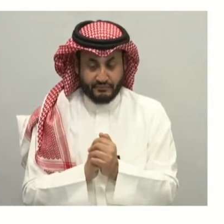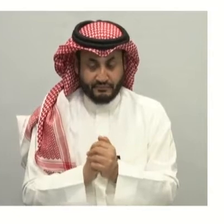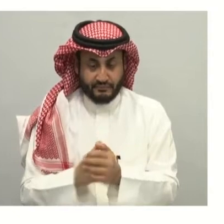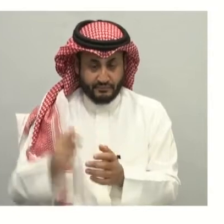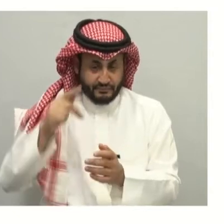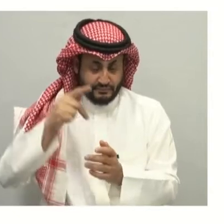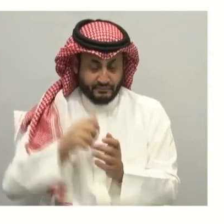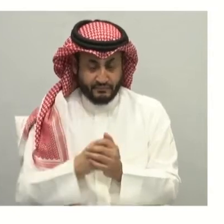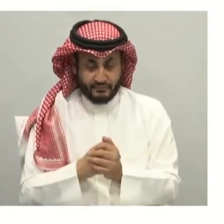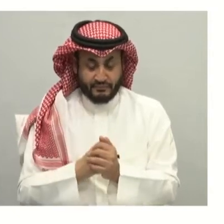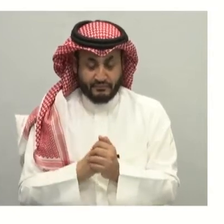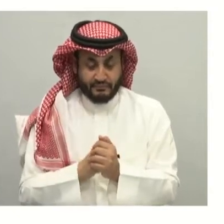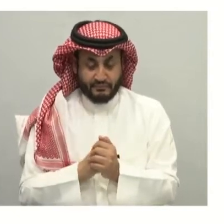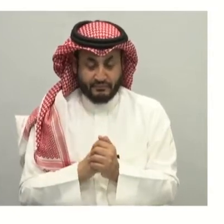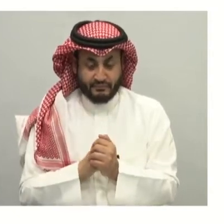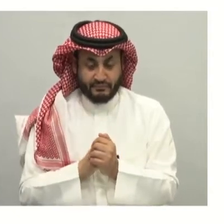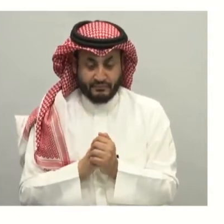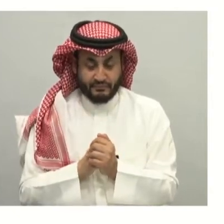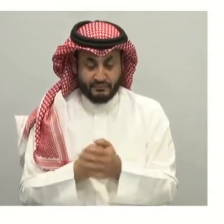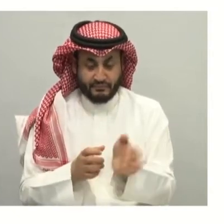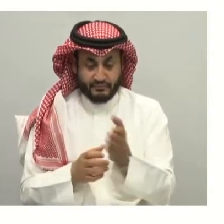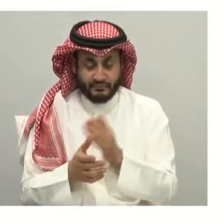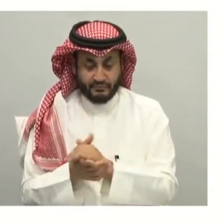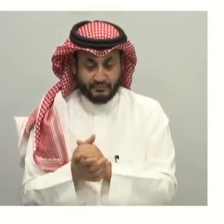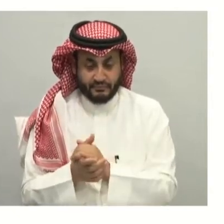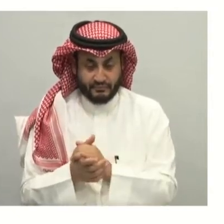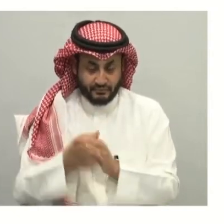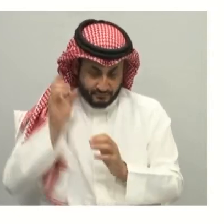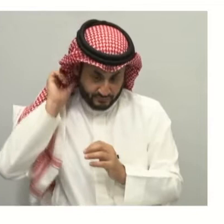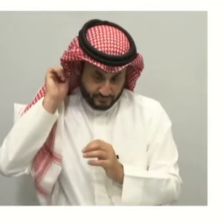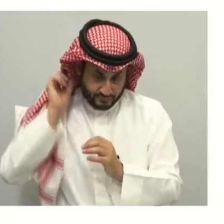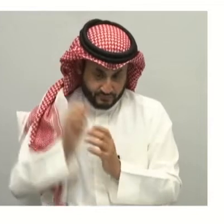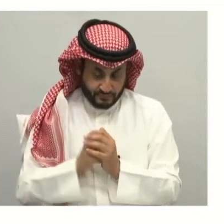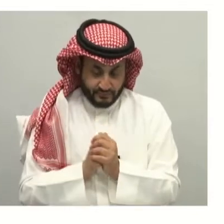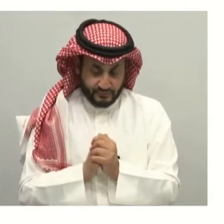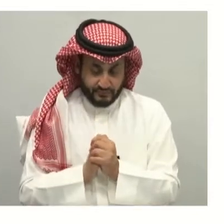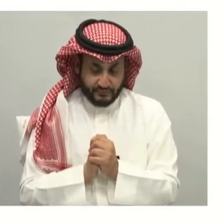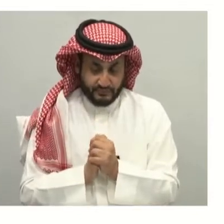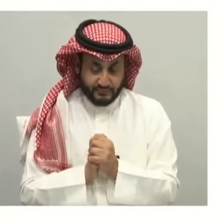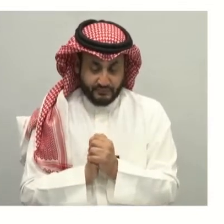Tap. Tap. Now you write this one. Listen to the words.